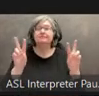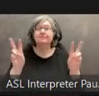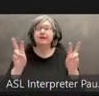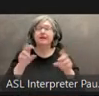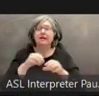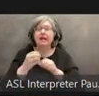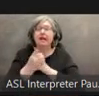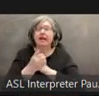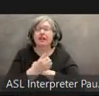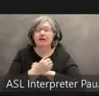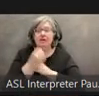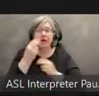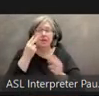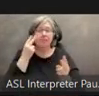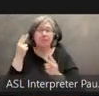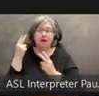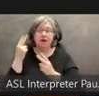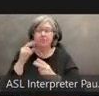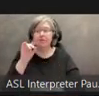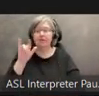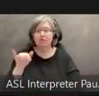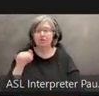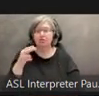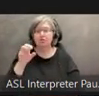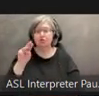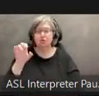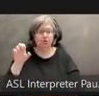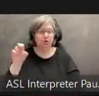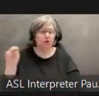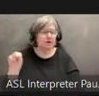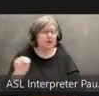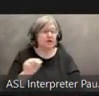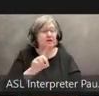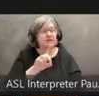Heumann, December 18th, 1947, March